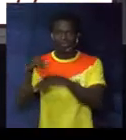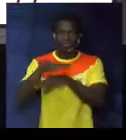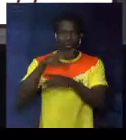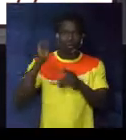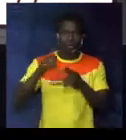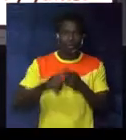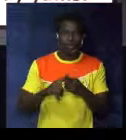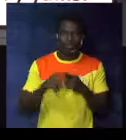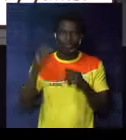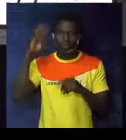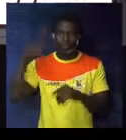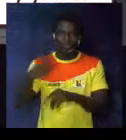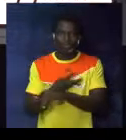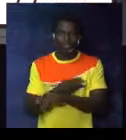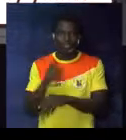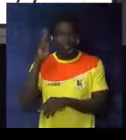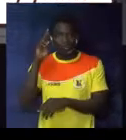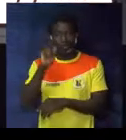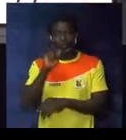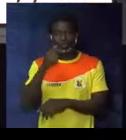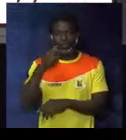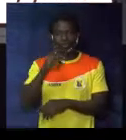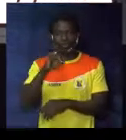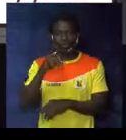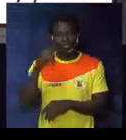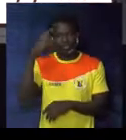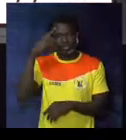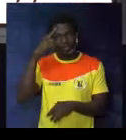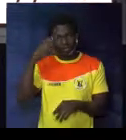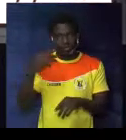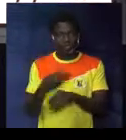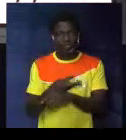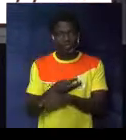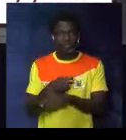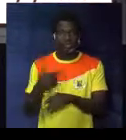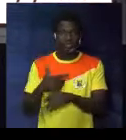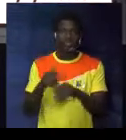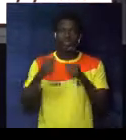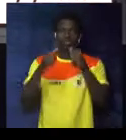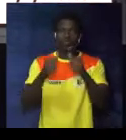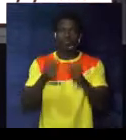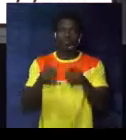mathematician, Uncle Agbaje, for the mathematics lesson. Well done, pupils.